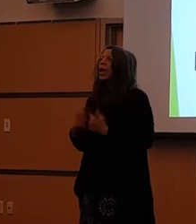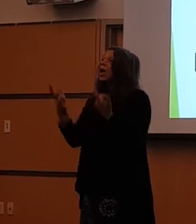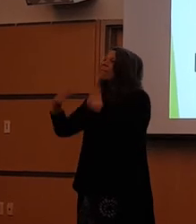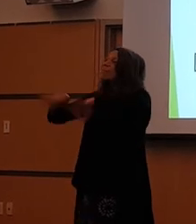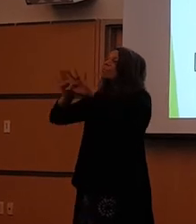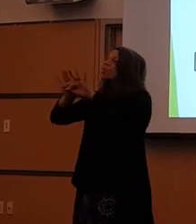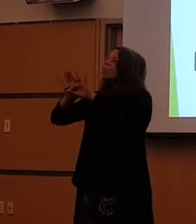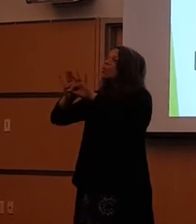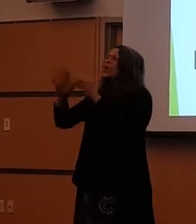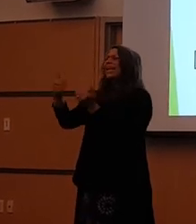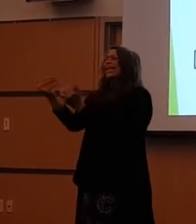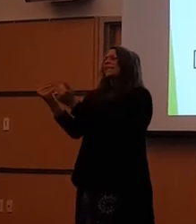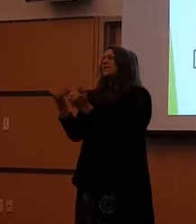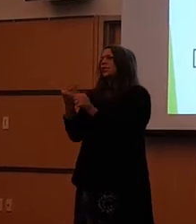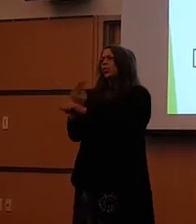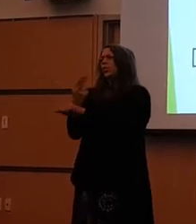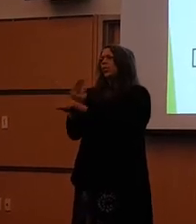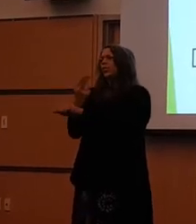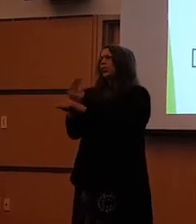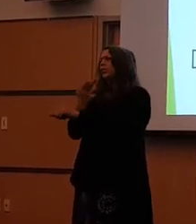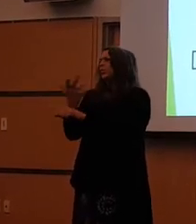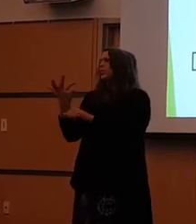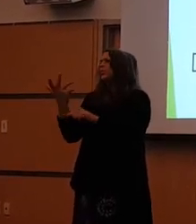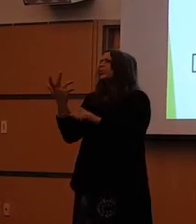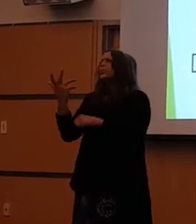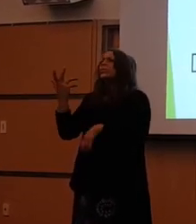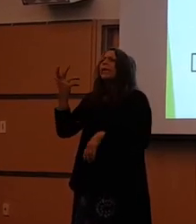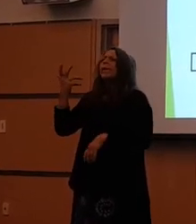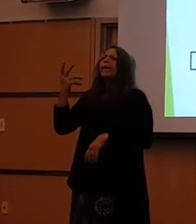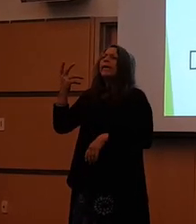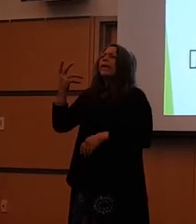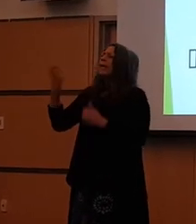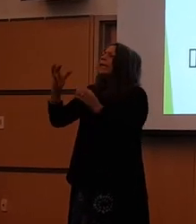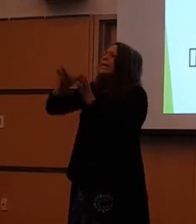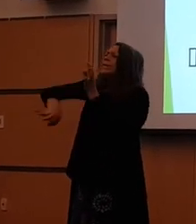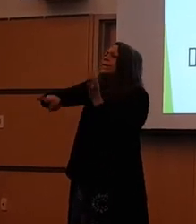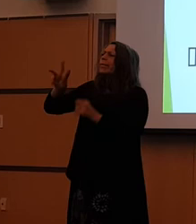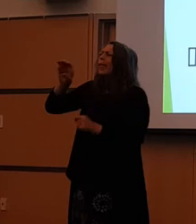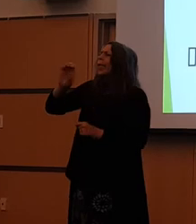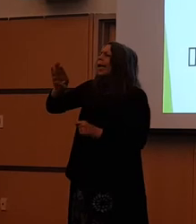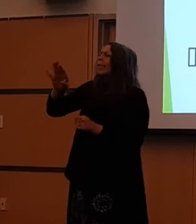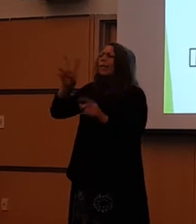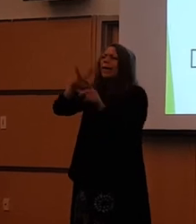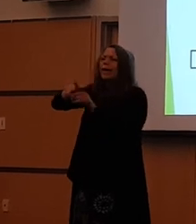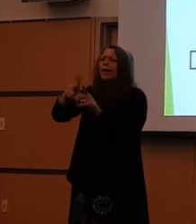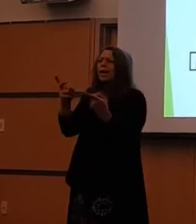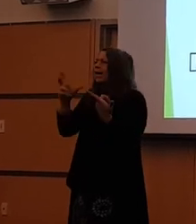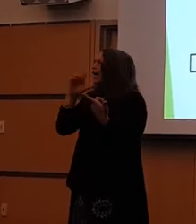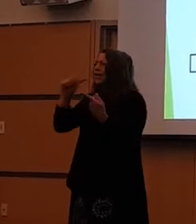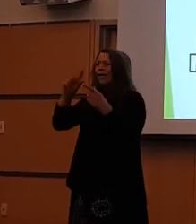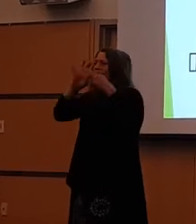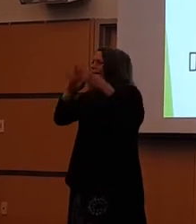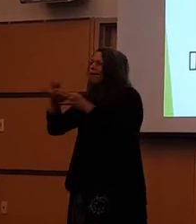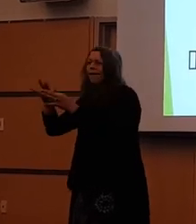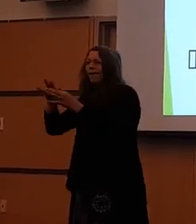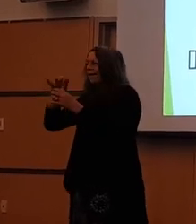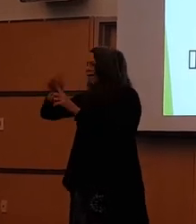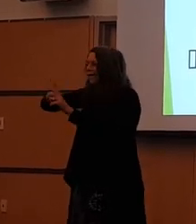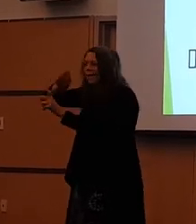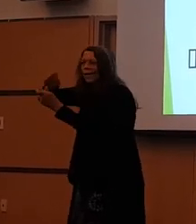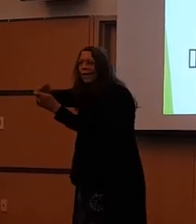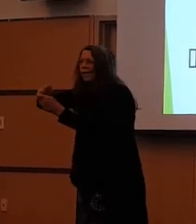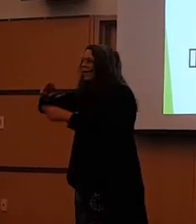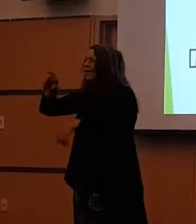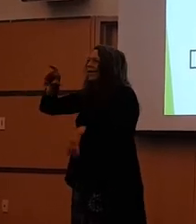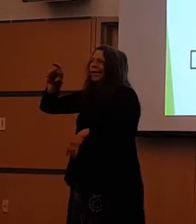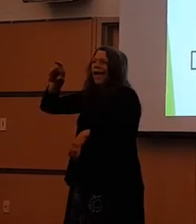be a web application. There is no tie to either platform or mobile platform, like iOS,